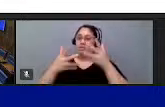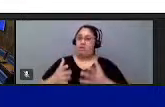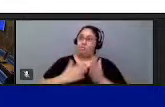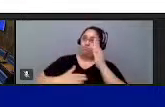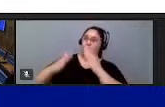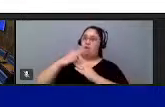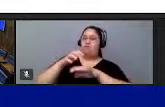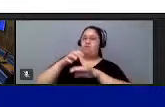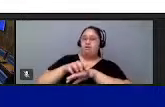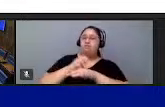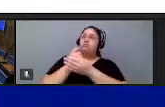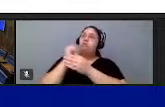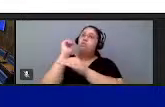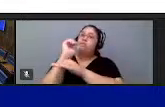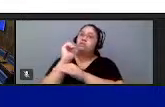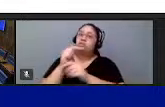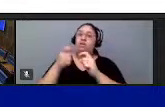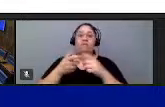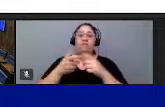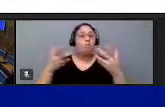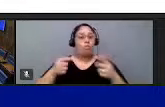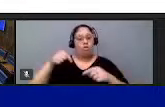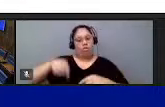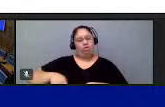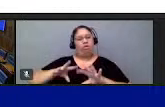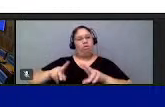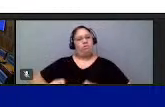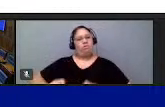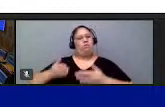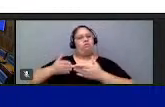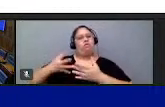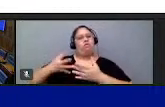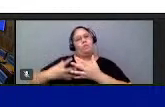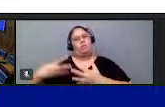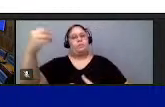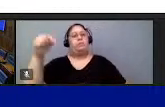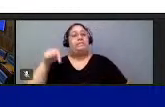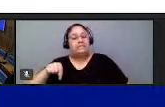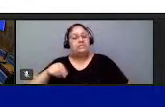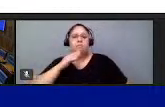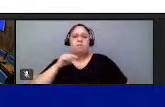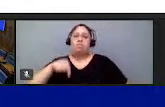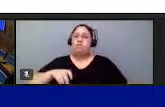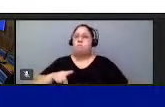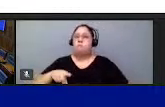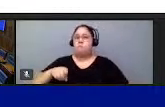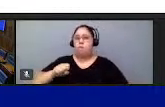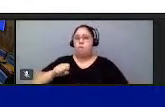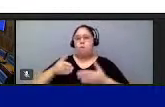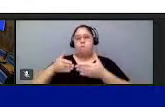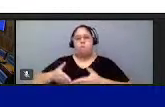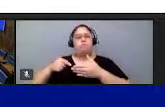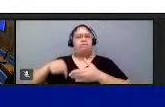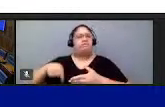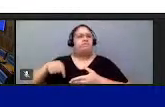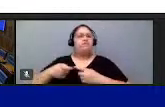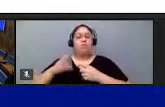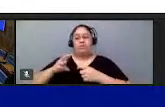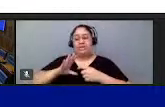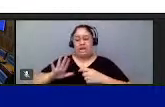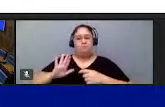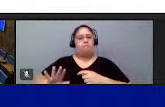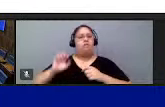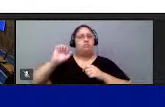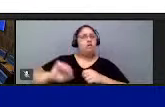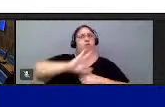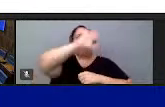agricultural exports are exported through the port of Cape Town which makes this port essential uh not only for the Western Cape but for the whole